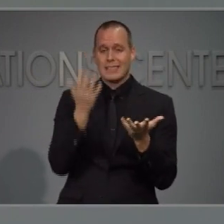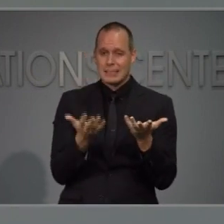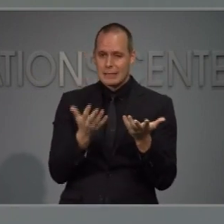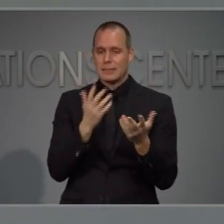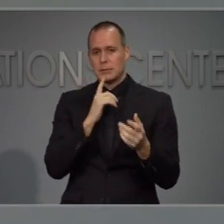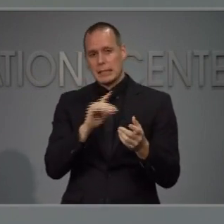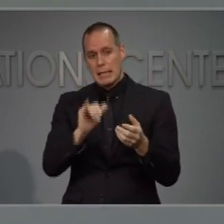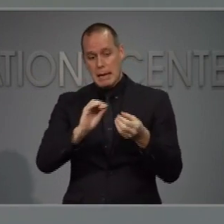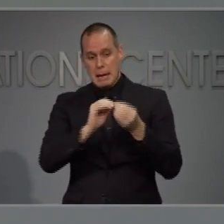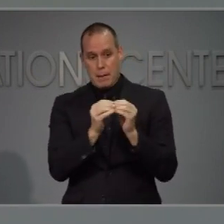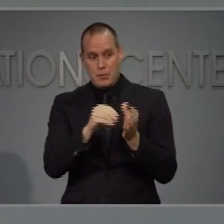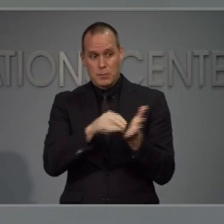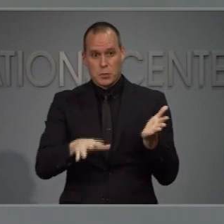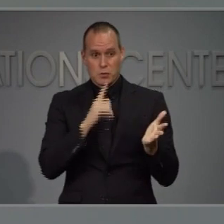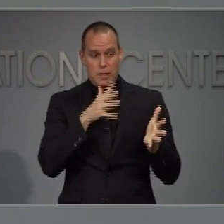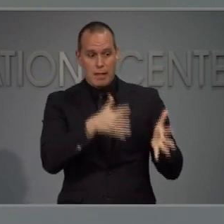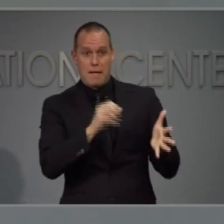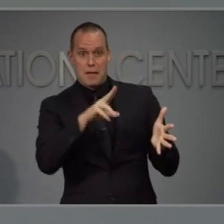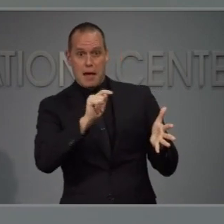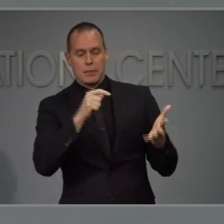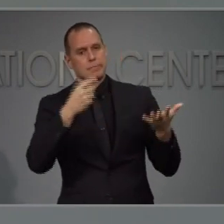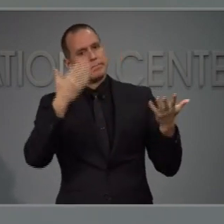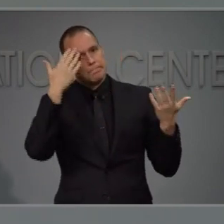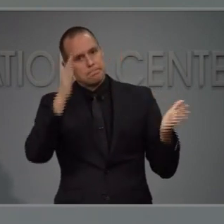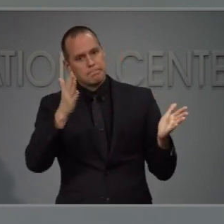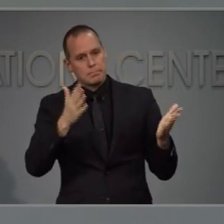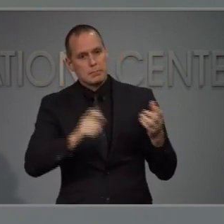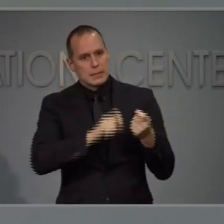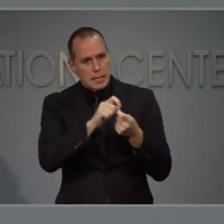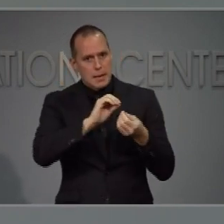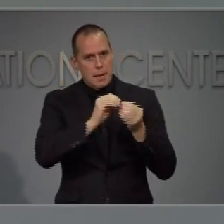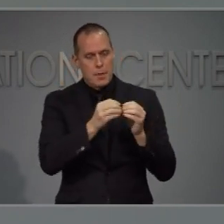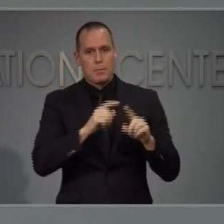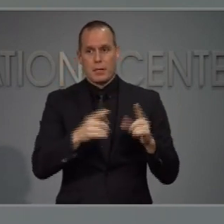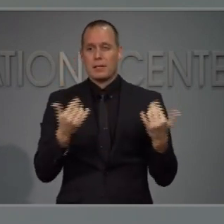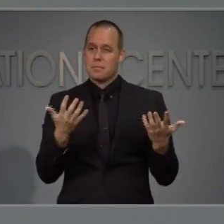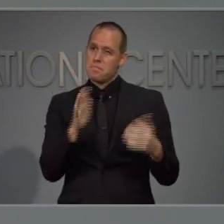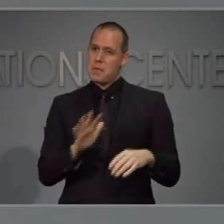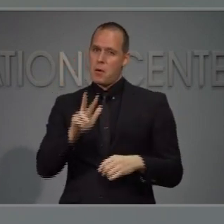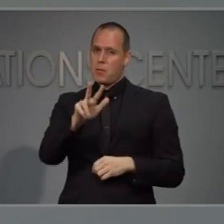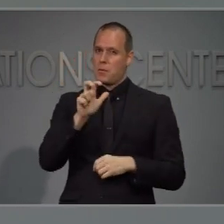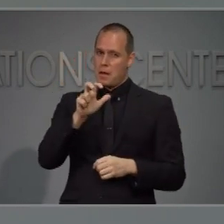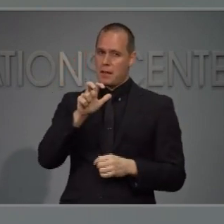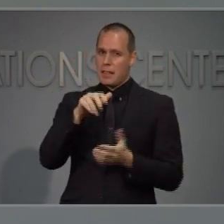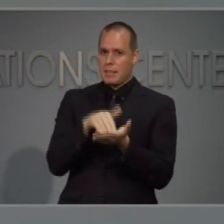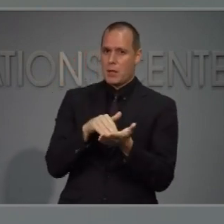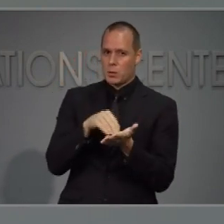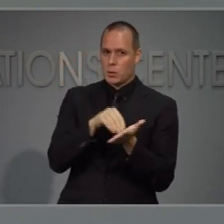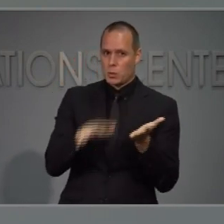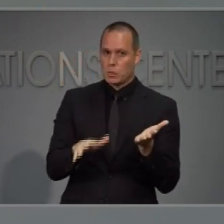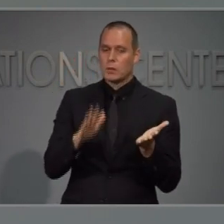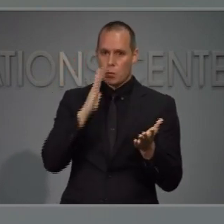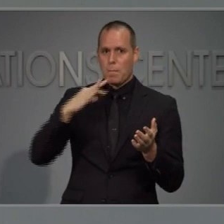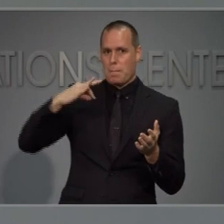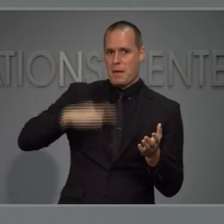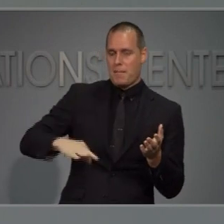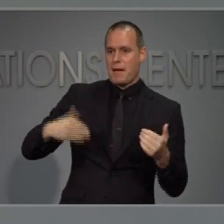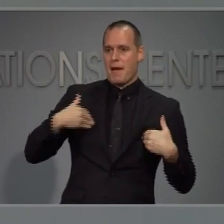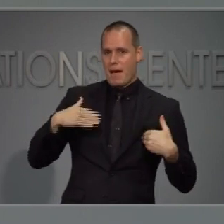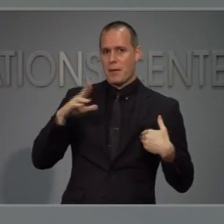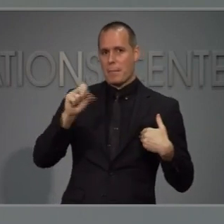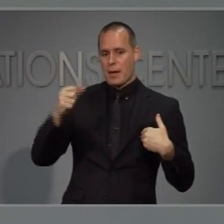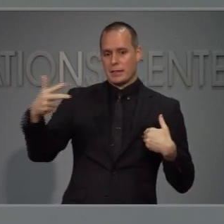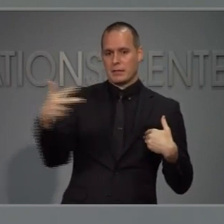on a survey of our districts is that there's approximately 300,000 students that would benefit by having